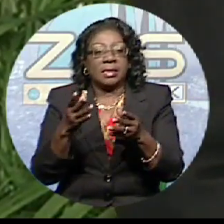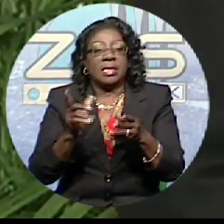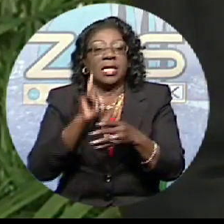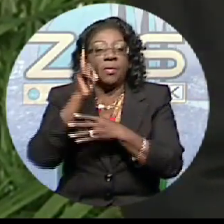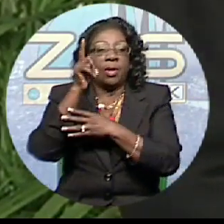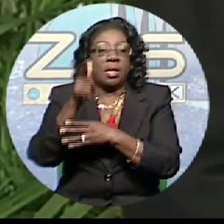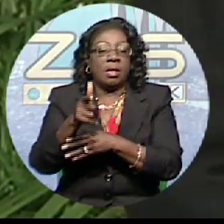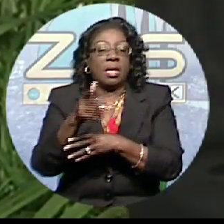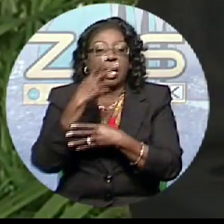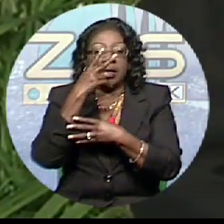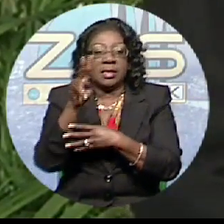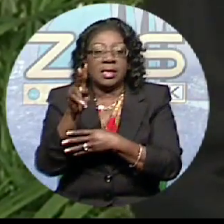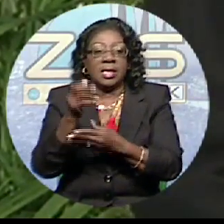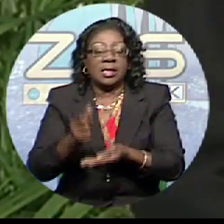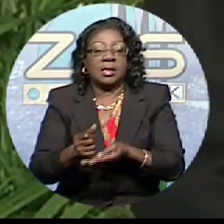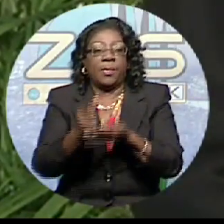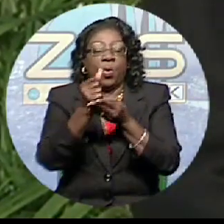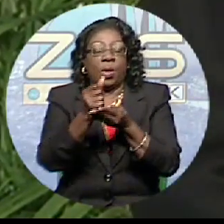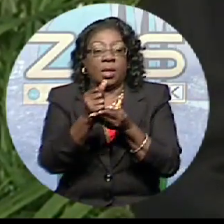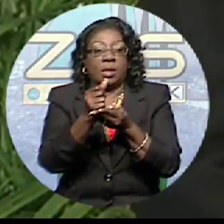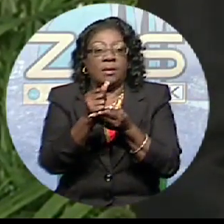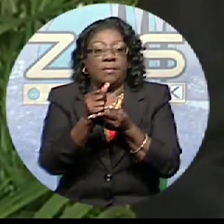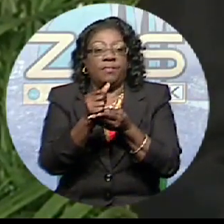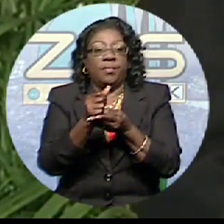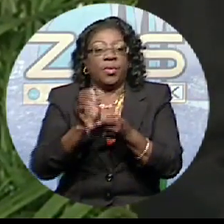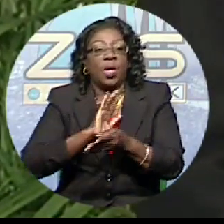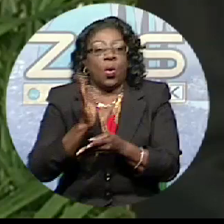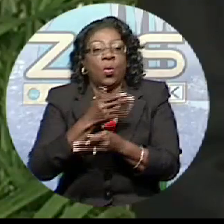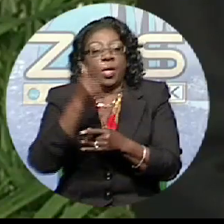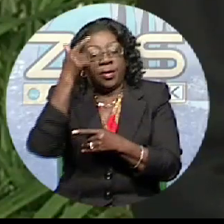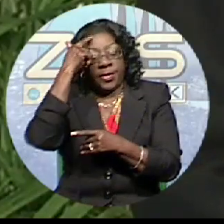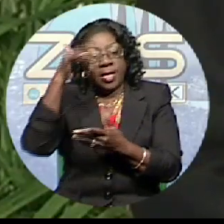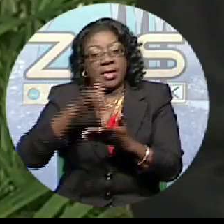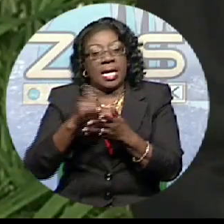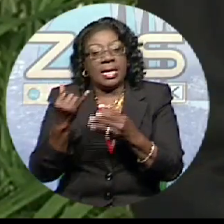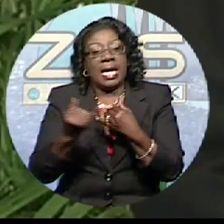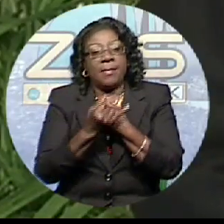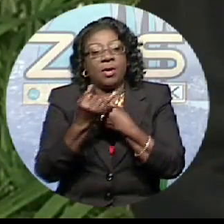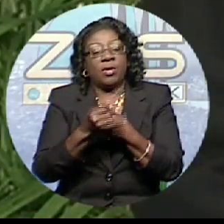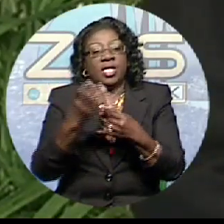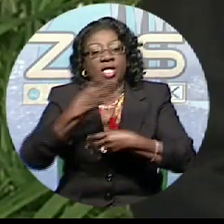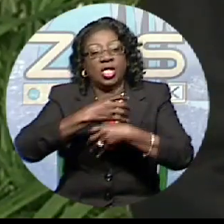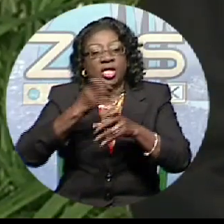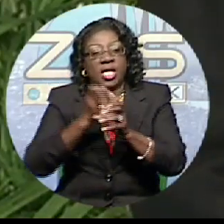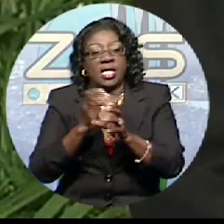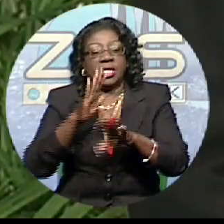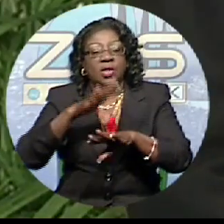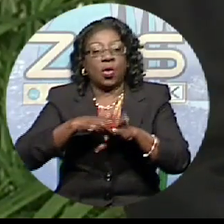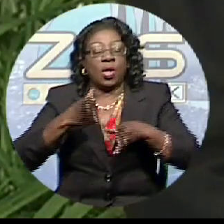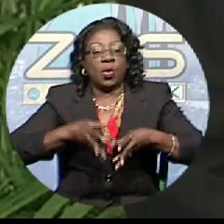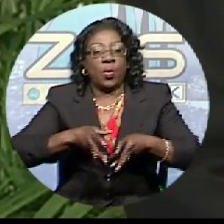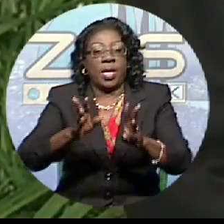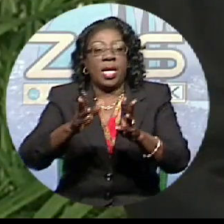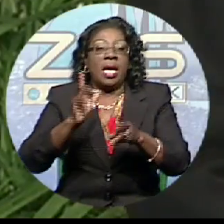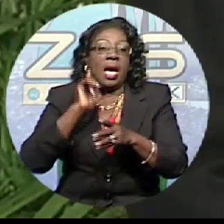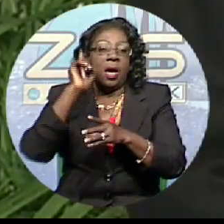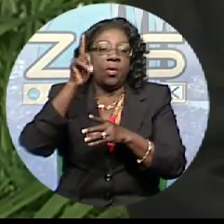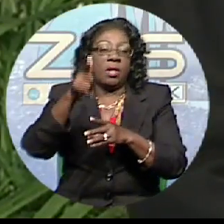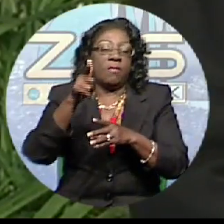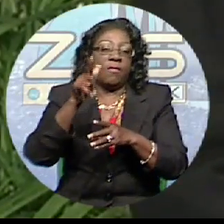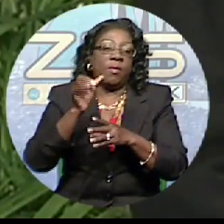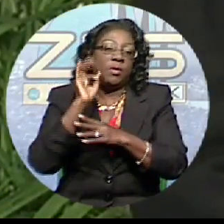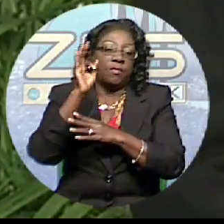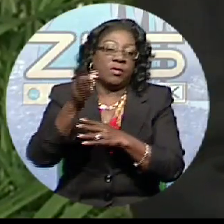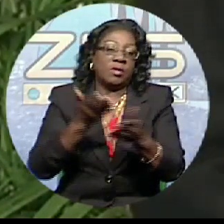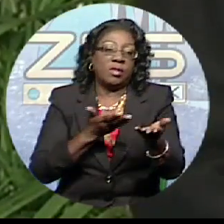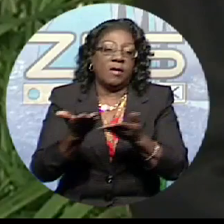look and seek support. We think that immigration reform is underway, and we look forward to serving the public